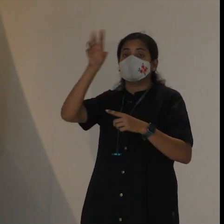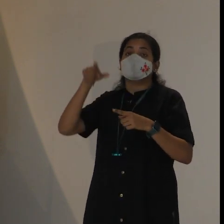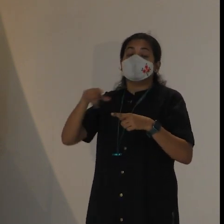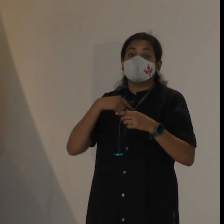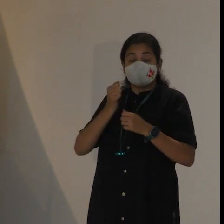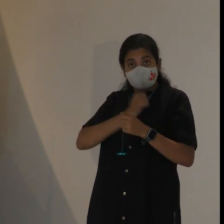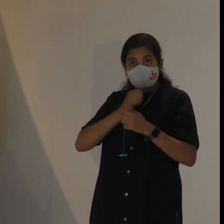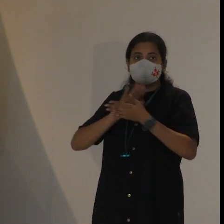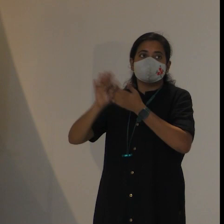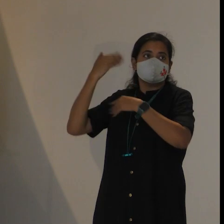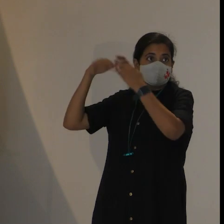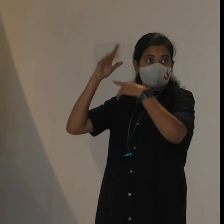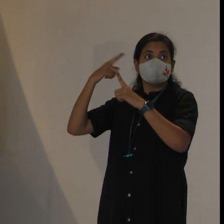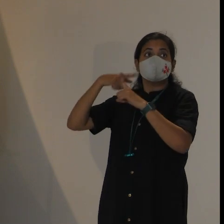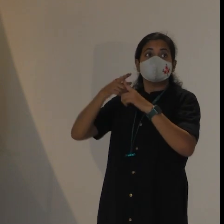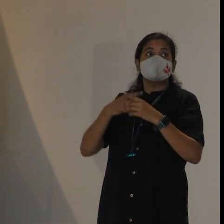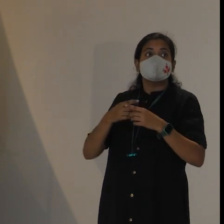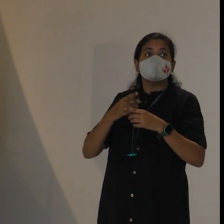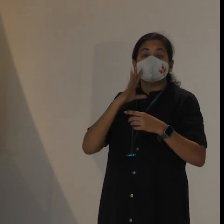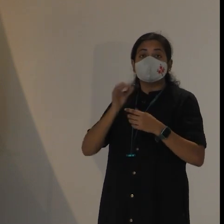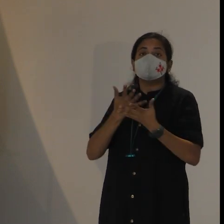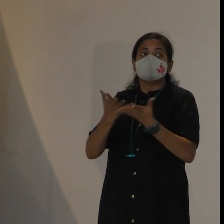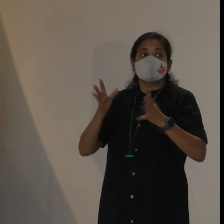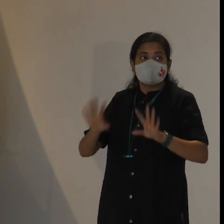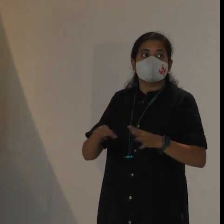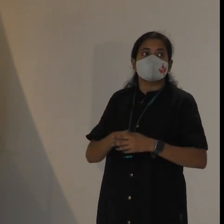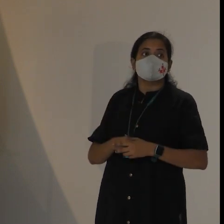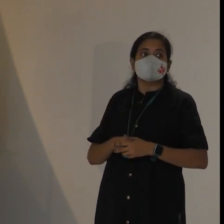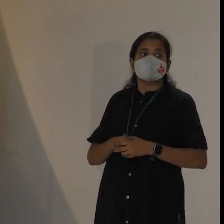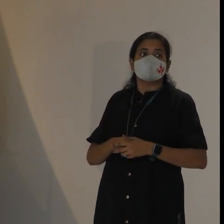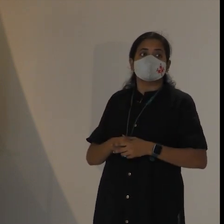heritage. This, in the end, is still a foreign project committed by,